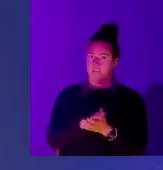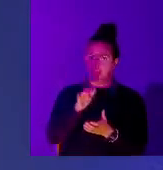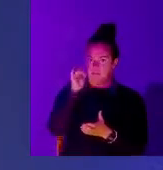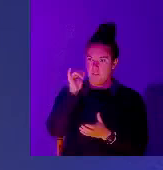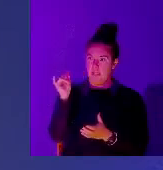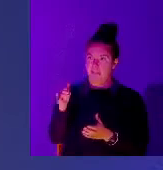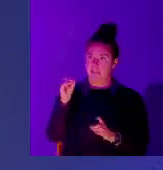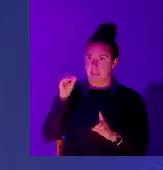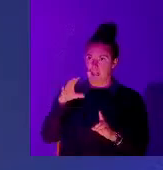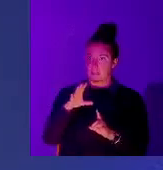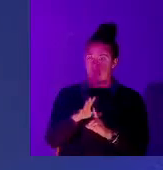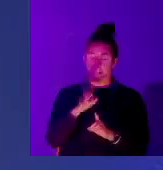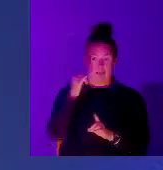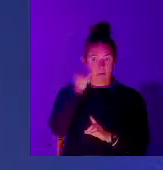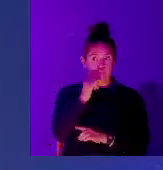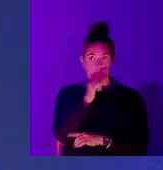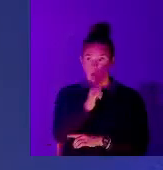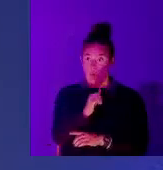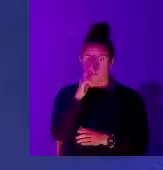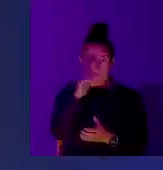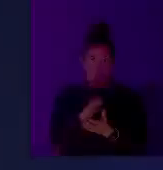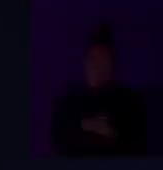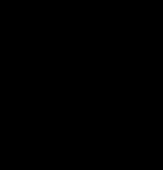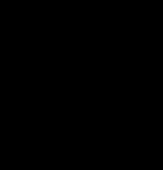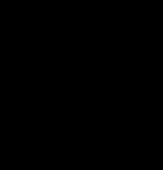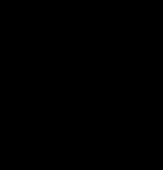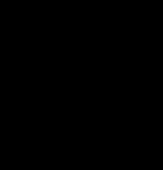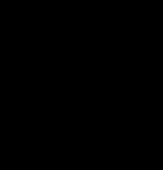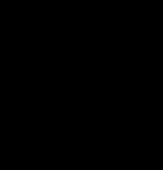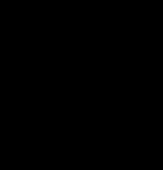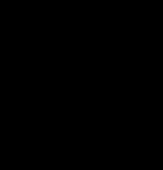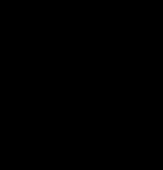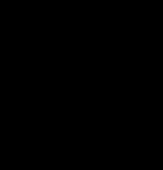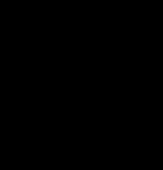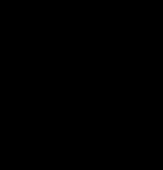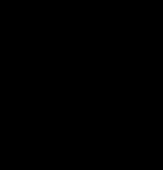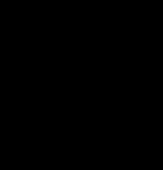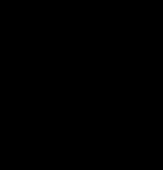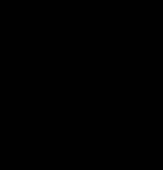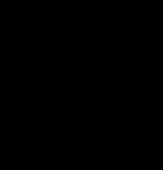see life, but the wrath of God abideth on him.